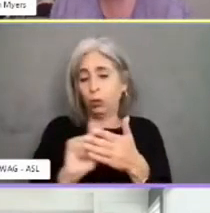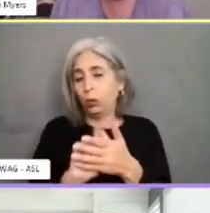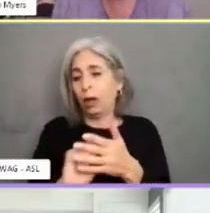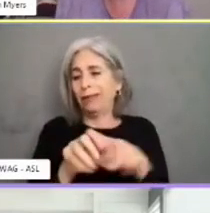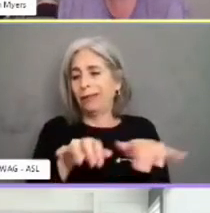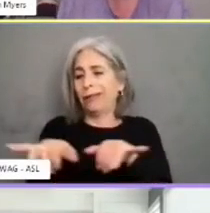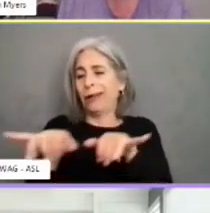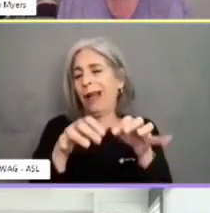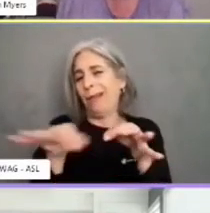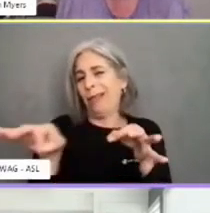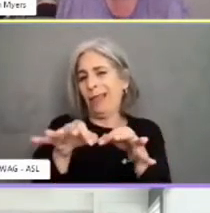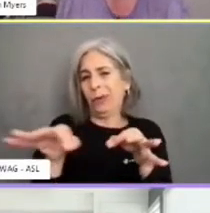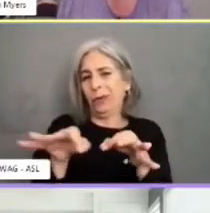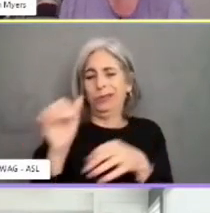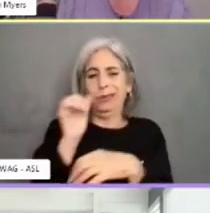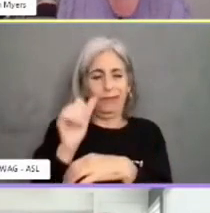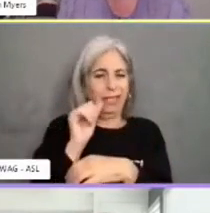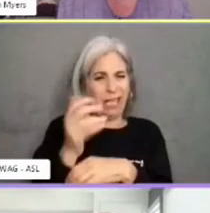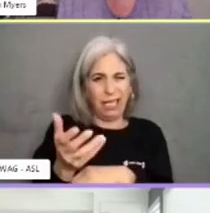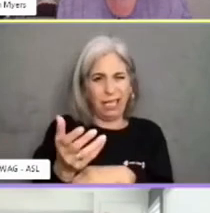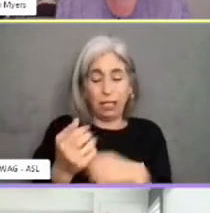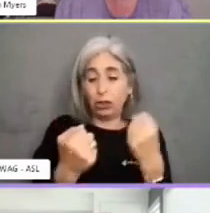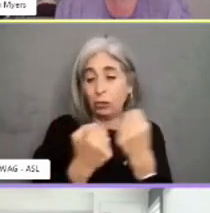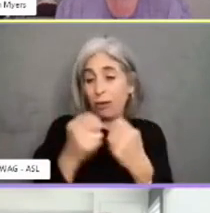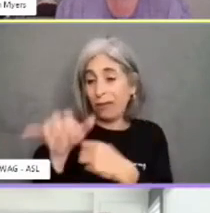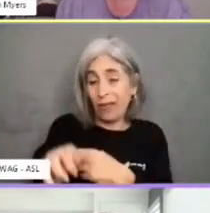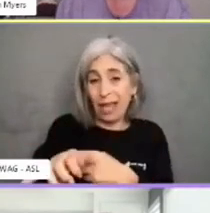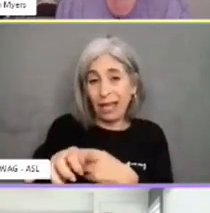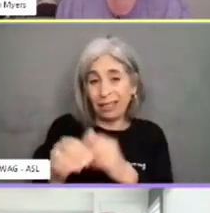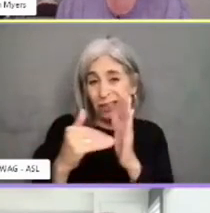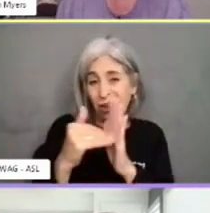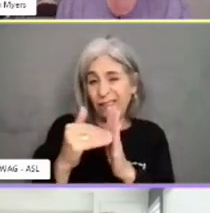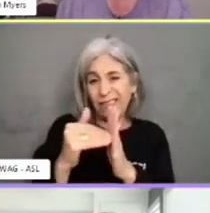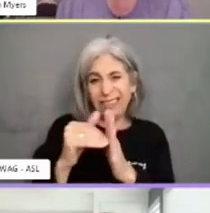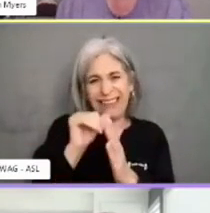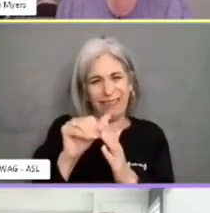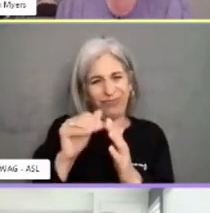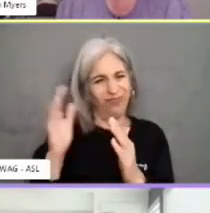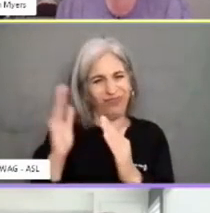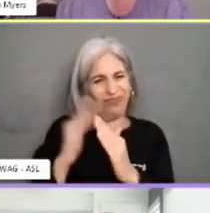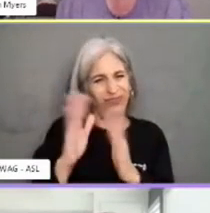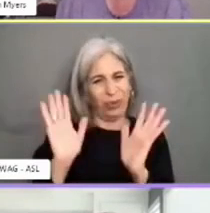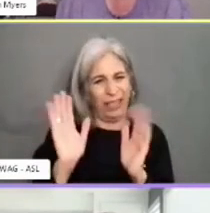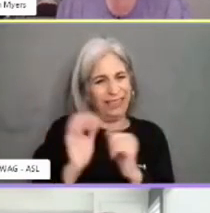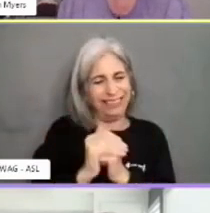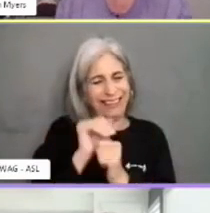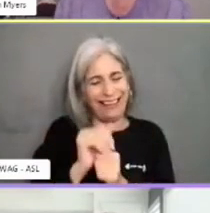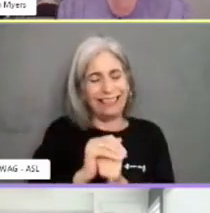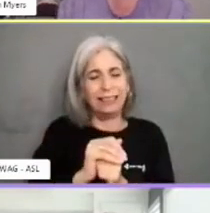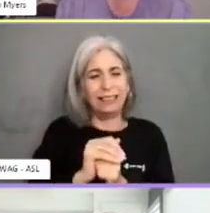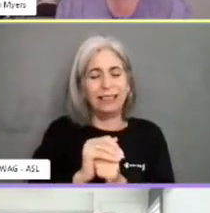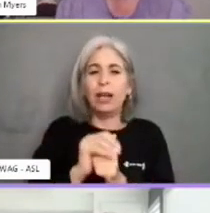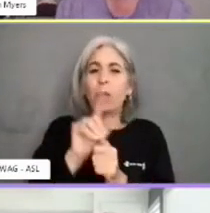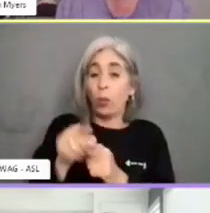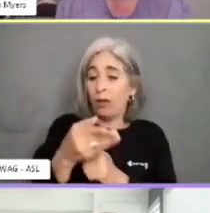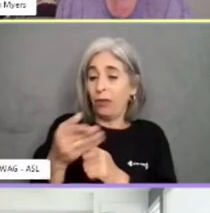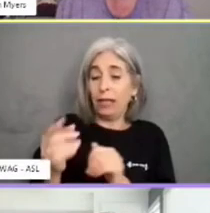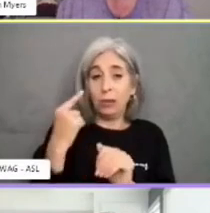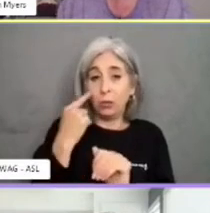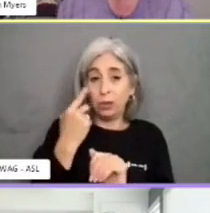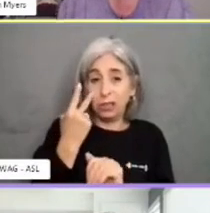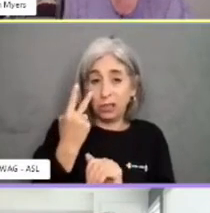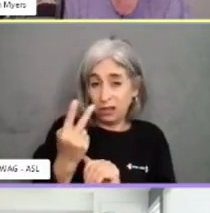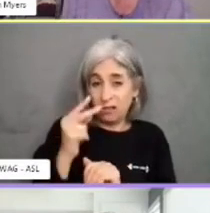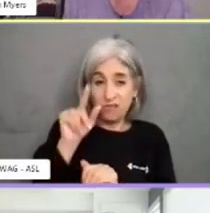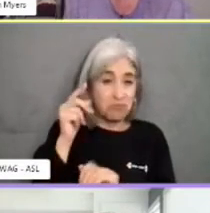language day in, day out. Support for that is often not great. There's one of the things you'll see on Twitter sometimes